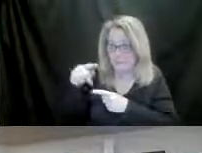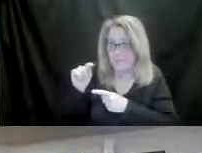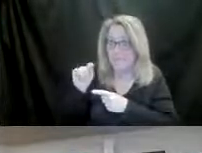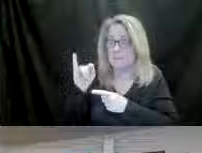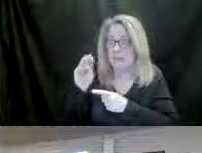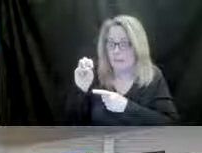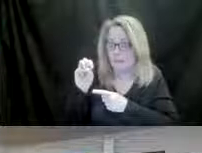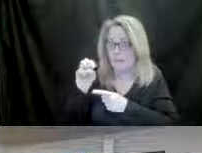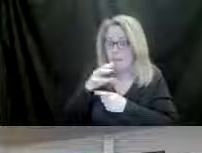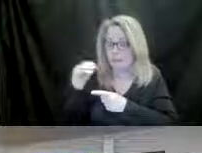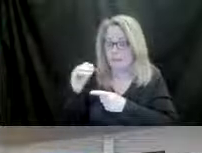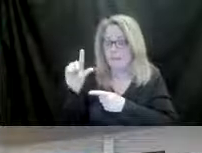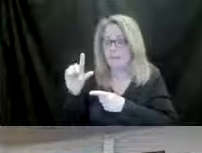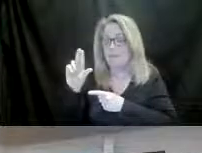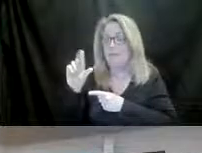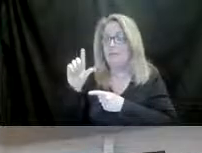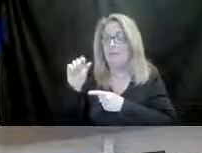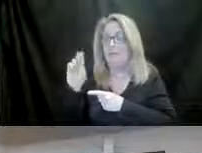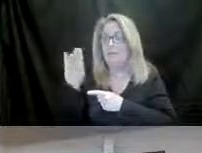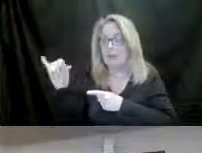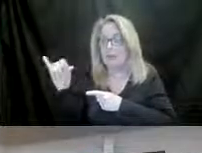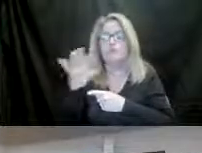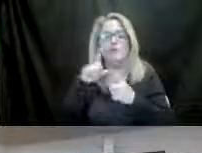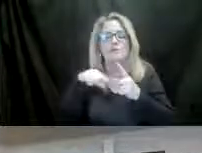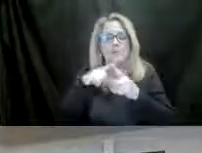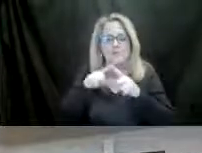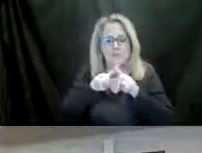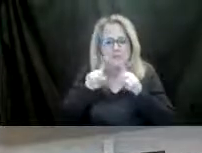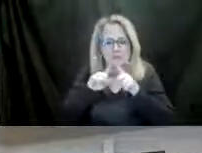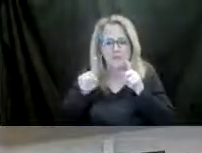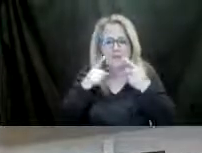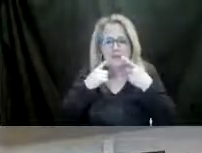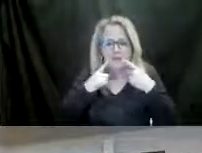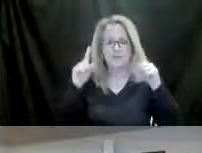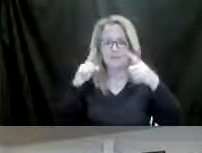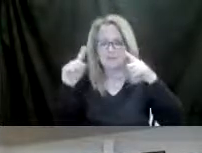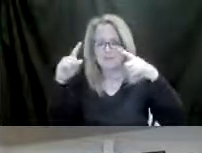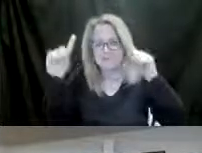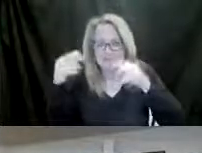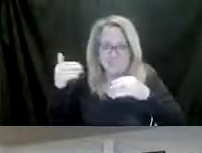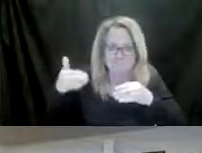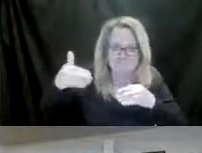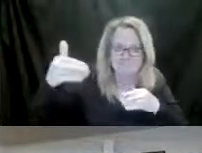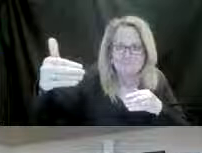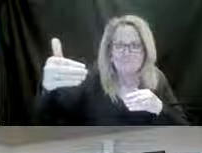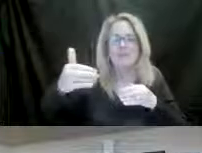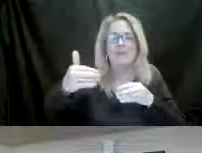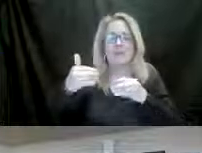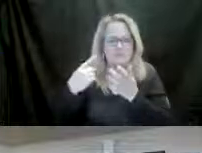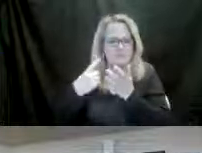literacy developmental milestones, which covers really all the areas we just talked about and then some.